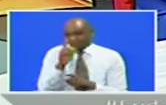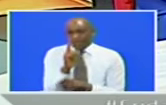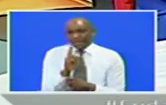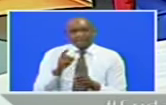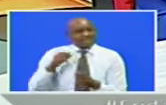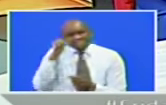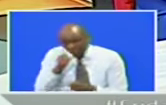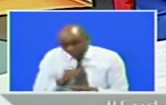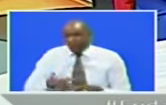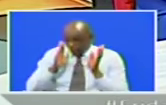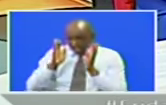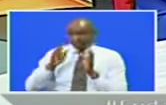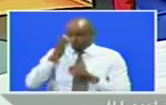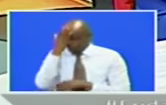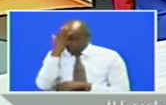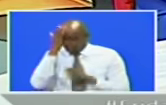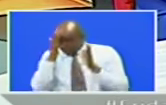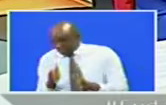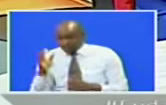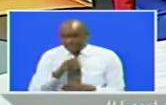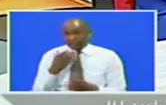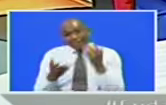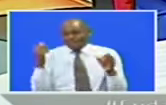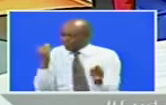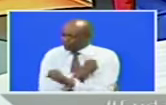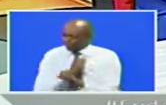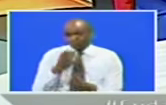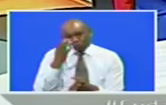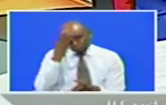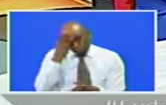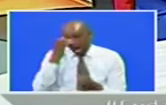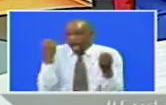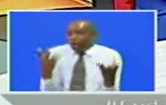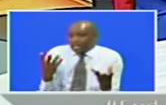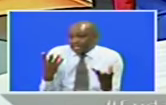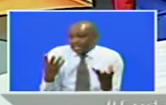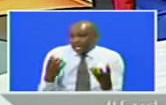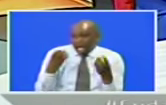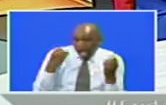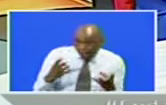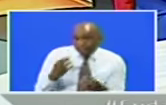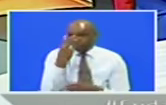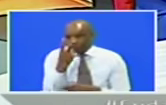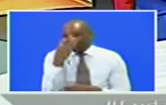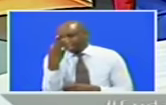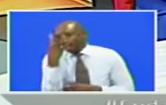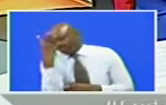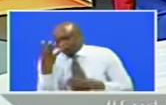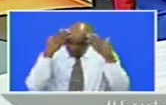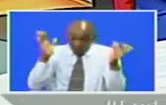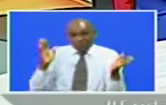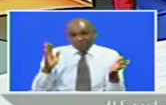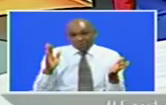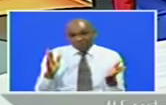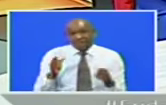traditional methods of trying to determine whether a driver is drunk may not really go a long way in determining whether the number of bottles that one has